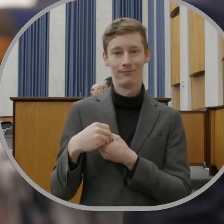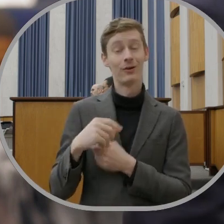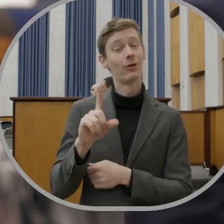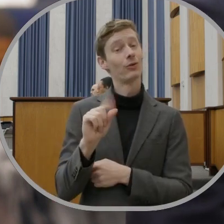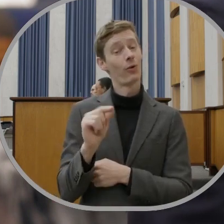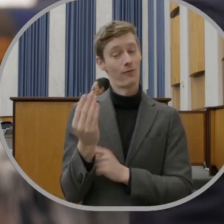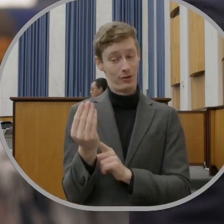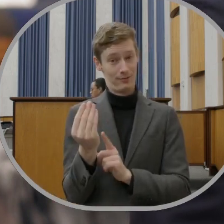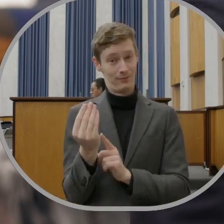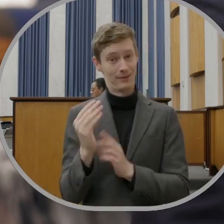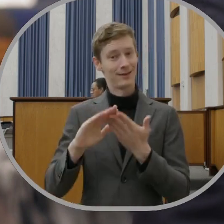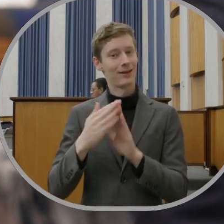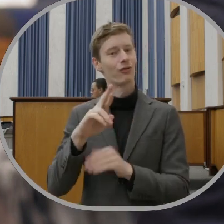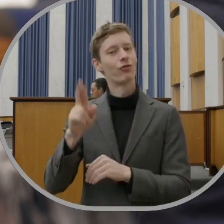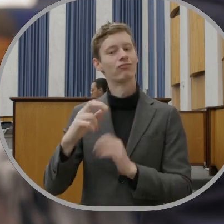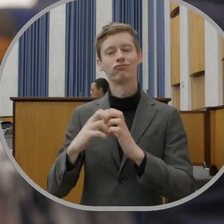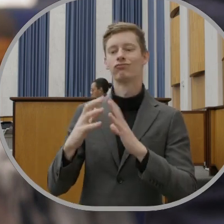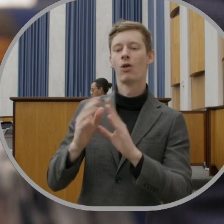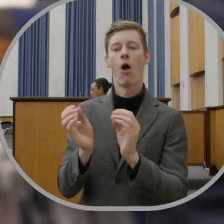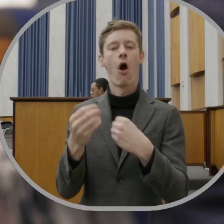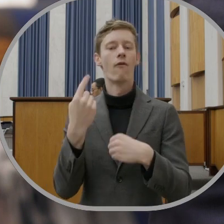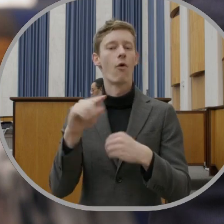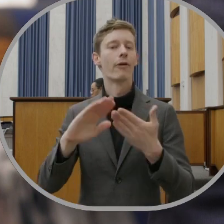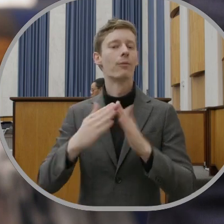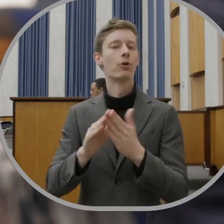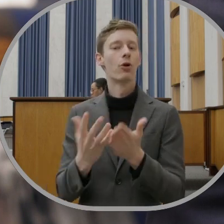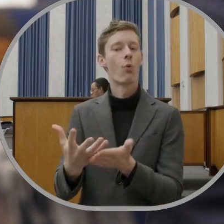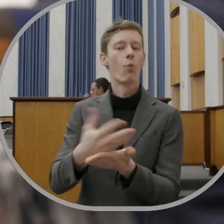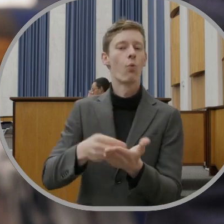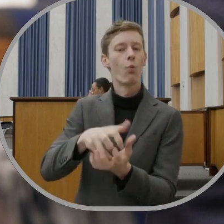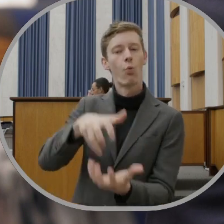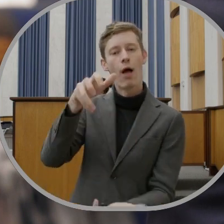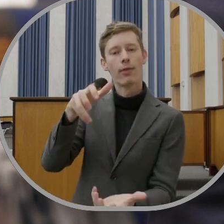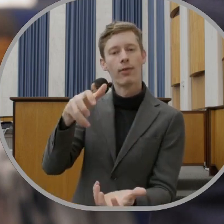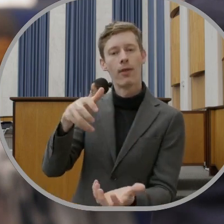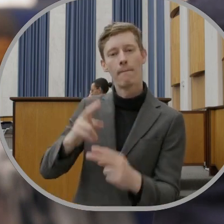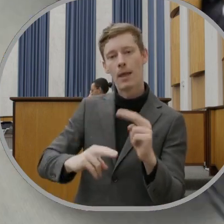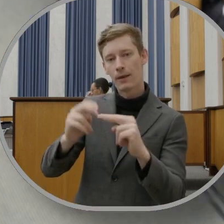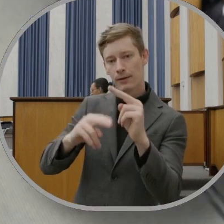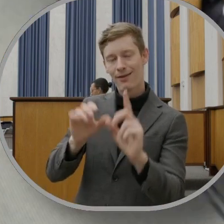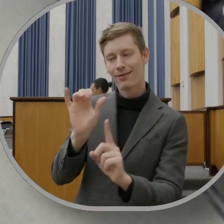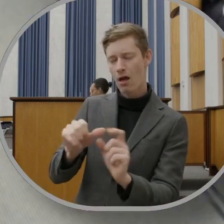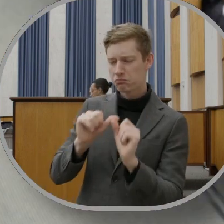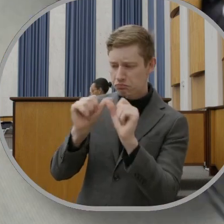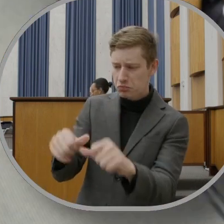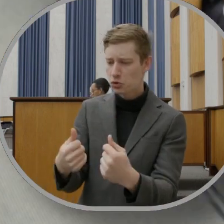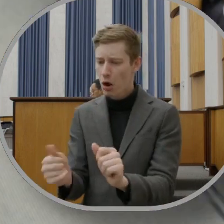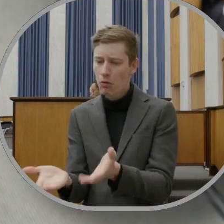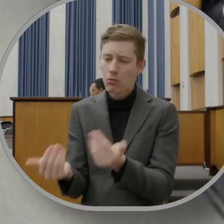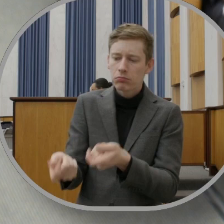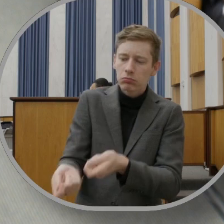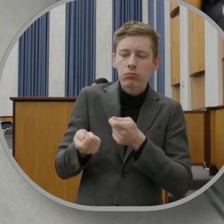of Richmond created the Office of Community Wealth Building, which is committed to developing pathways for economic